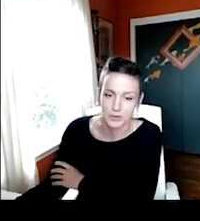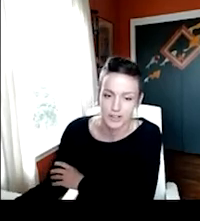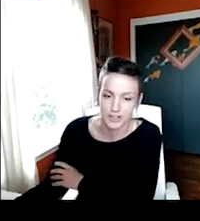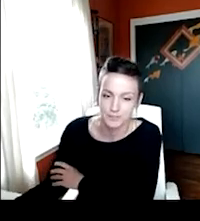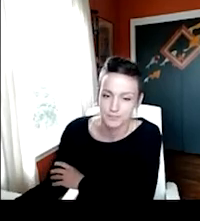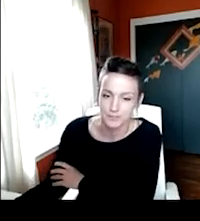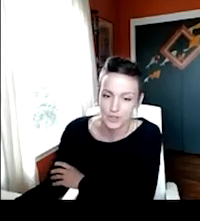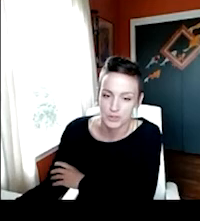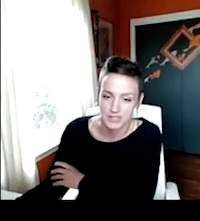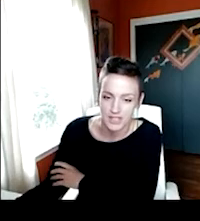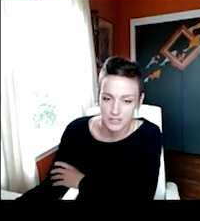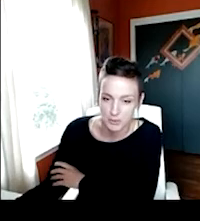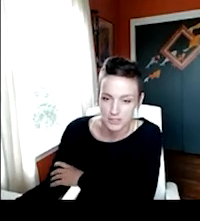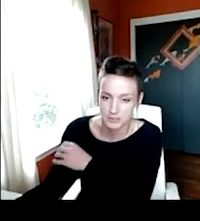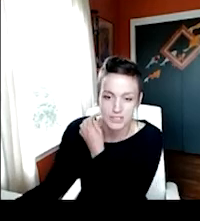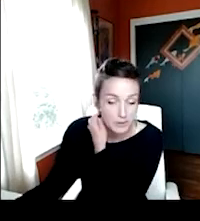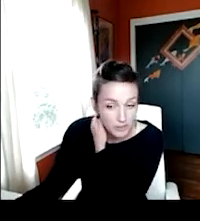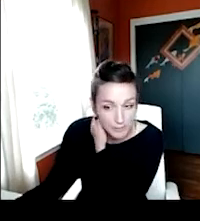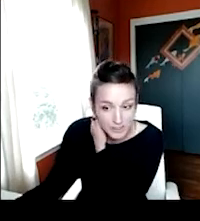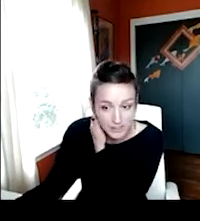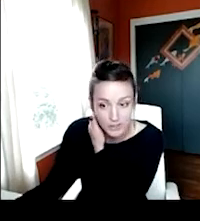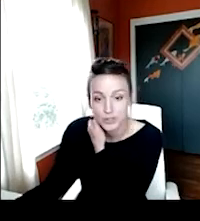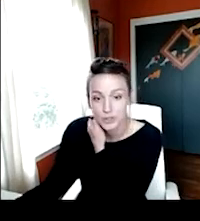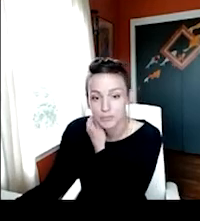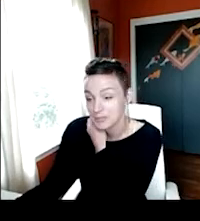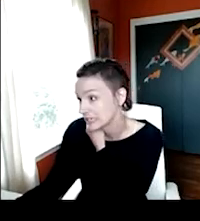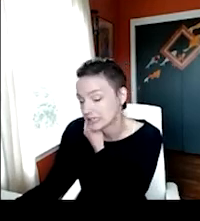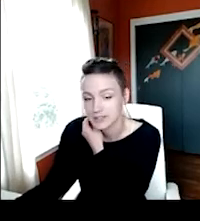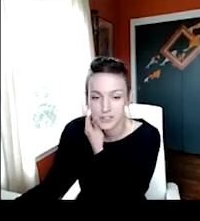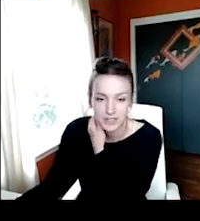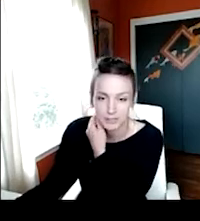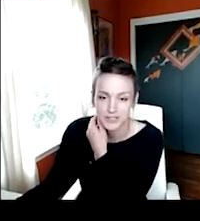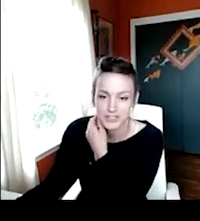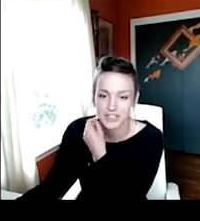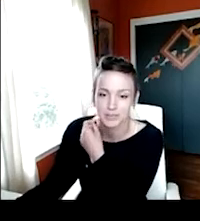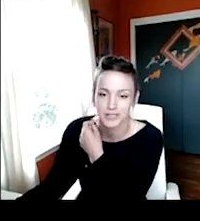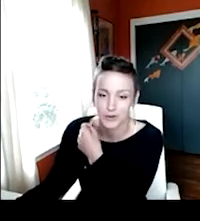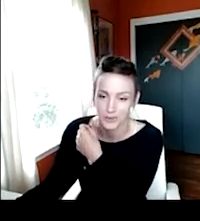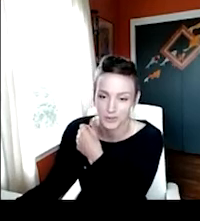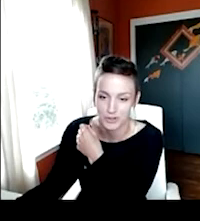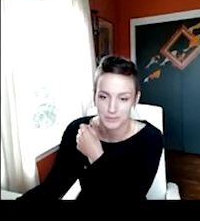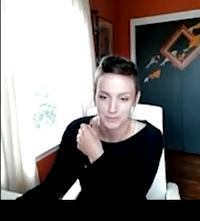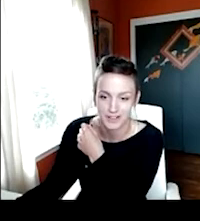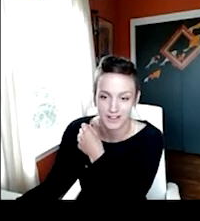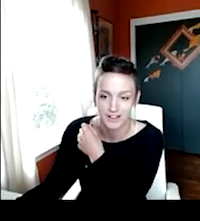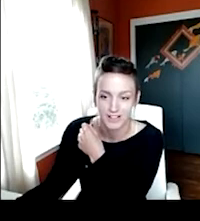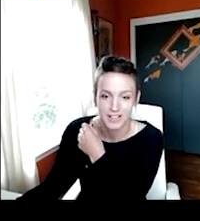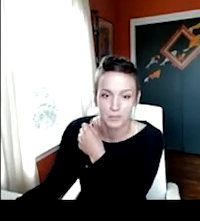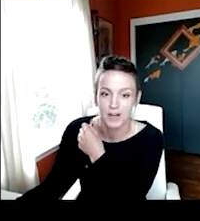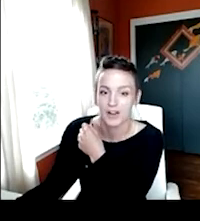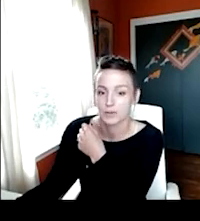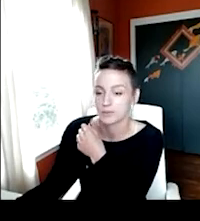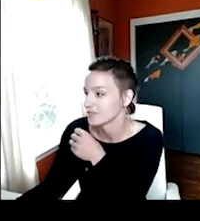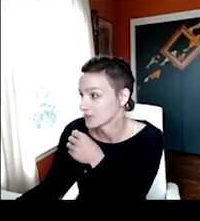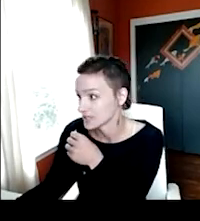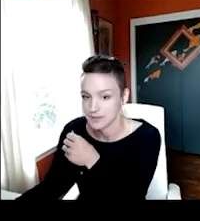through the storyline. Also, in this case, your participants will be trapped in your Zoom meeting, and don't take it personally, but you are the one who traps them there in their